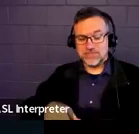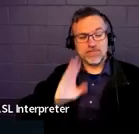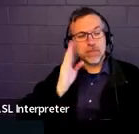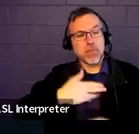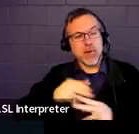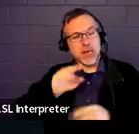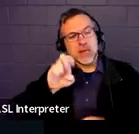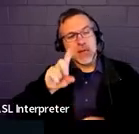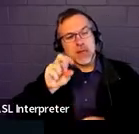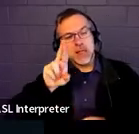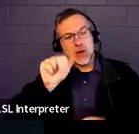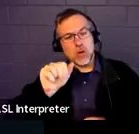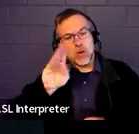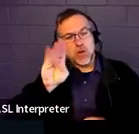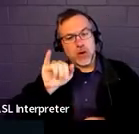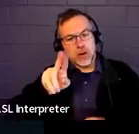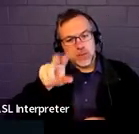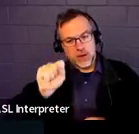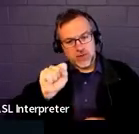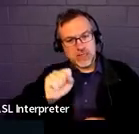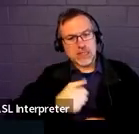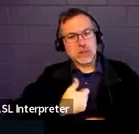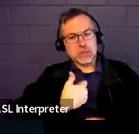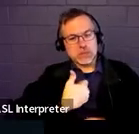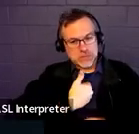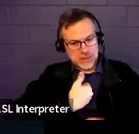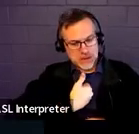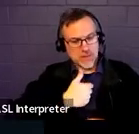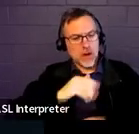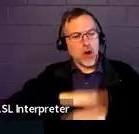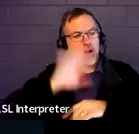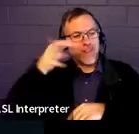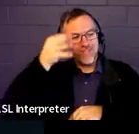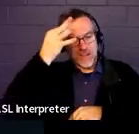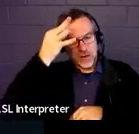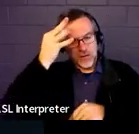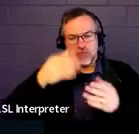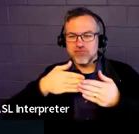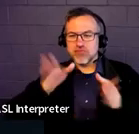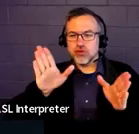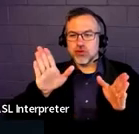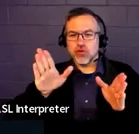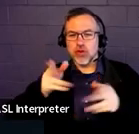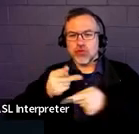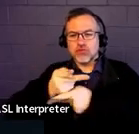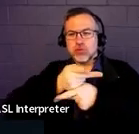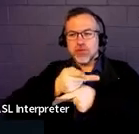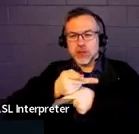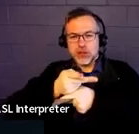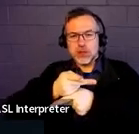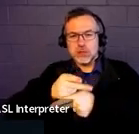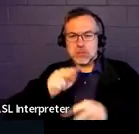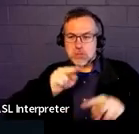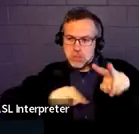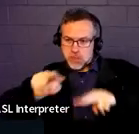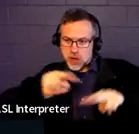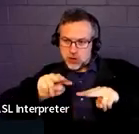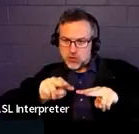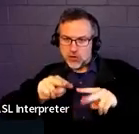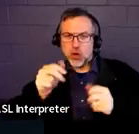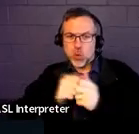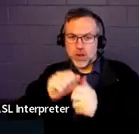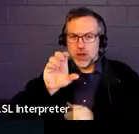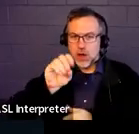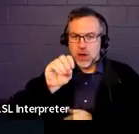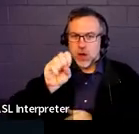Byris. I am on the Federal General Supervision and Monitoring of OSSE, and with us today